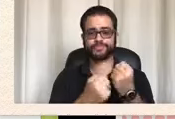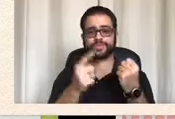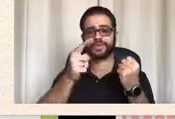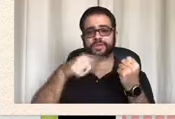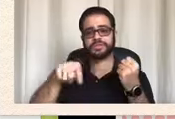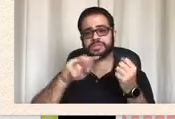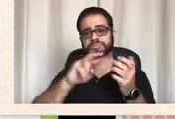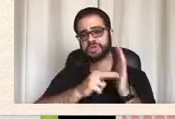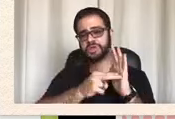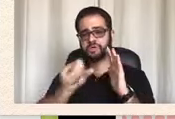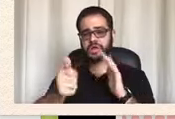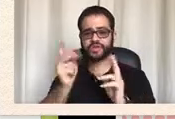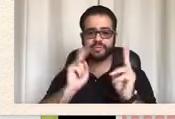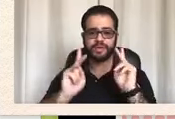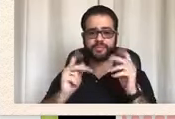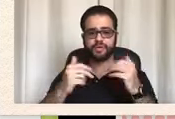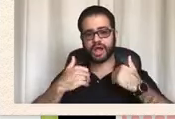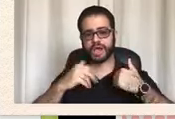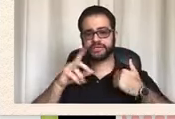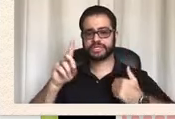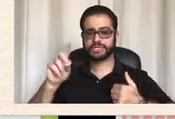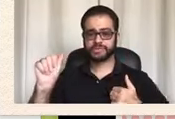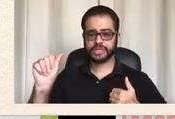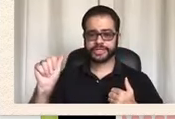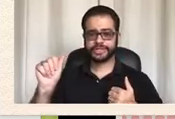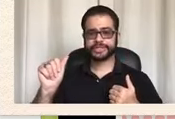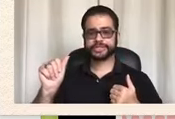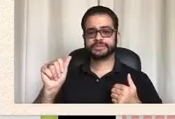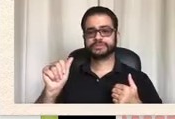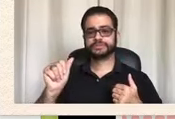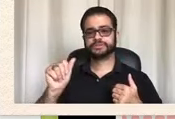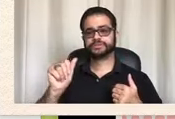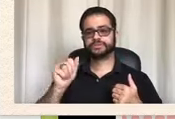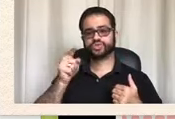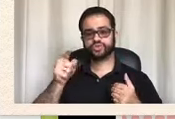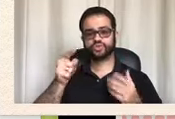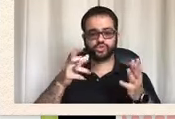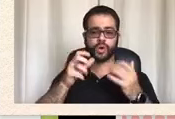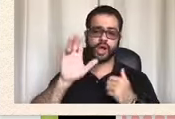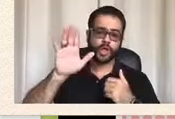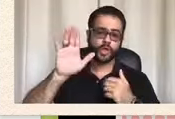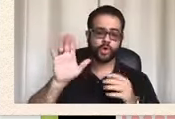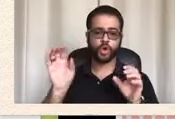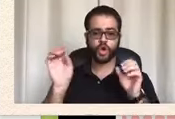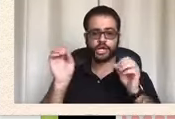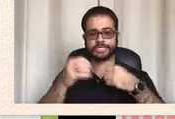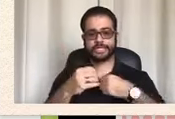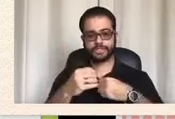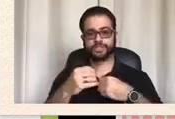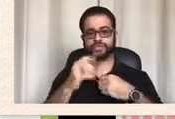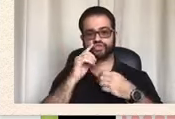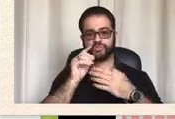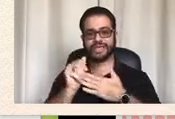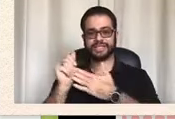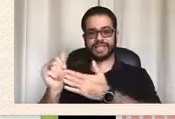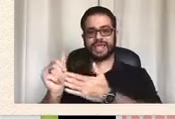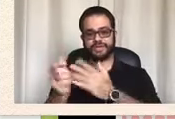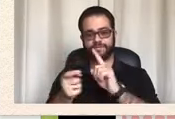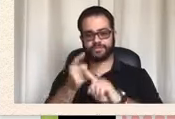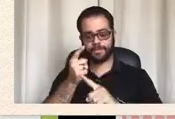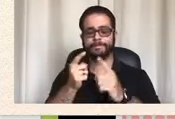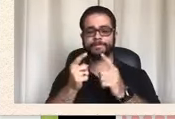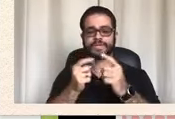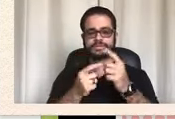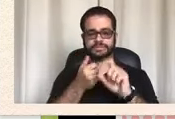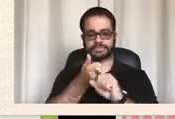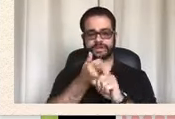with disabilities, and you want your organization to be led by self-advocates. It's